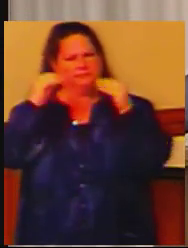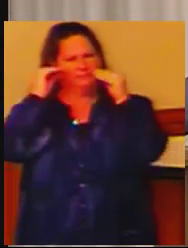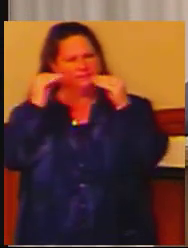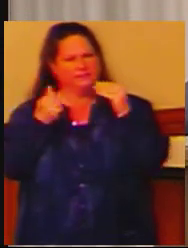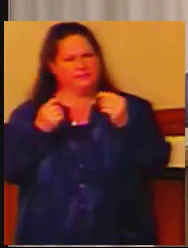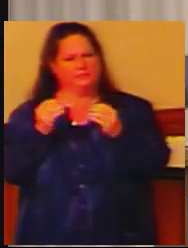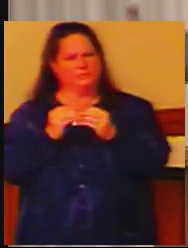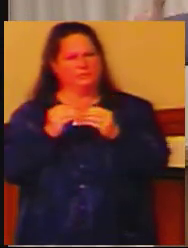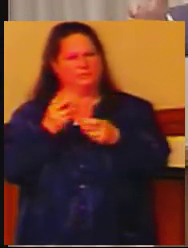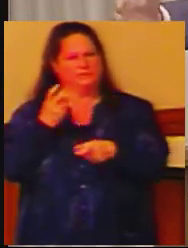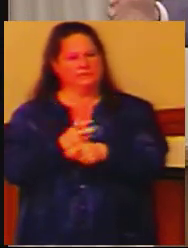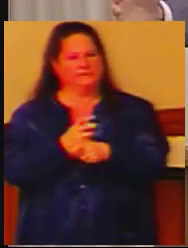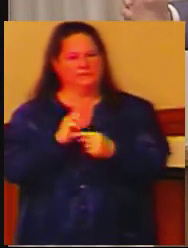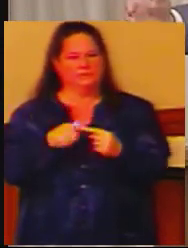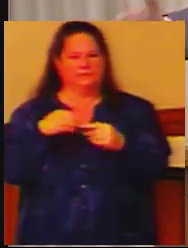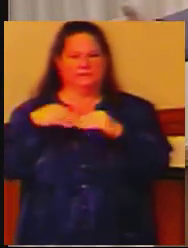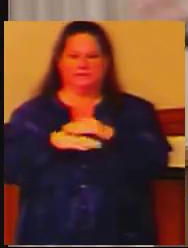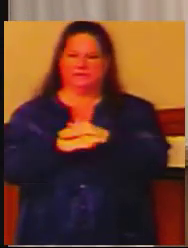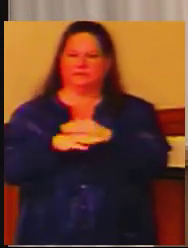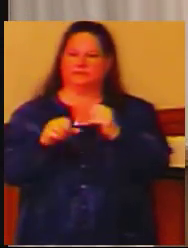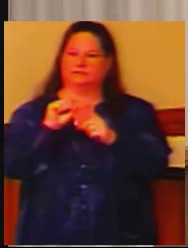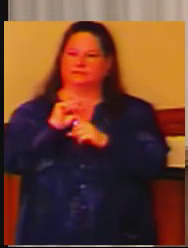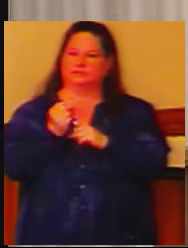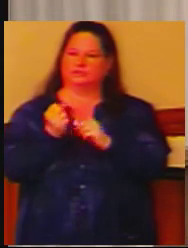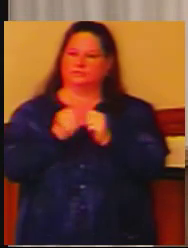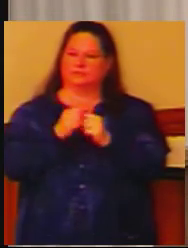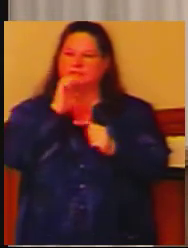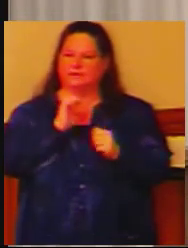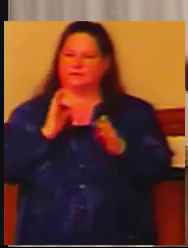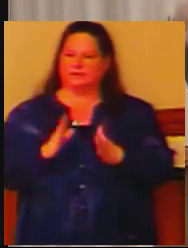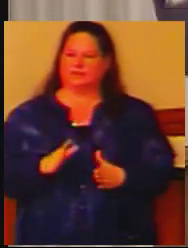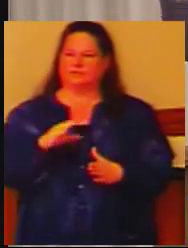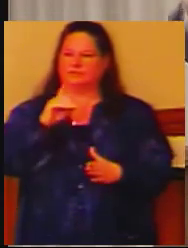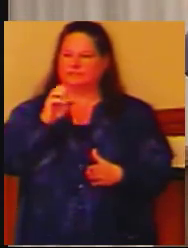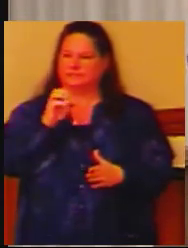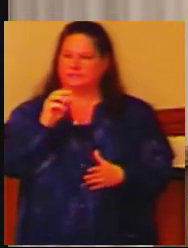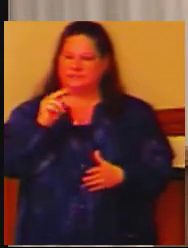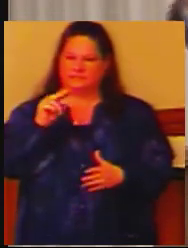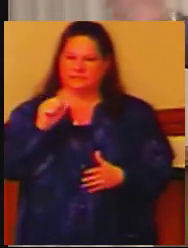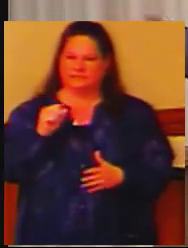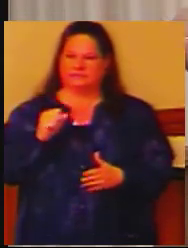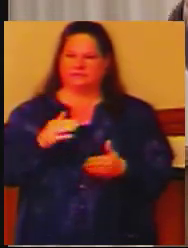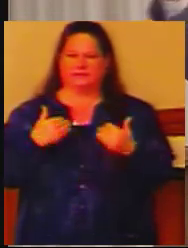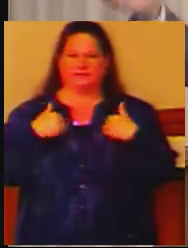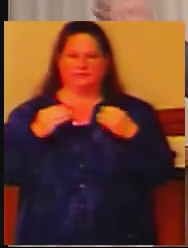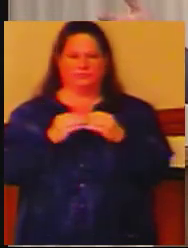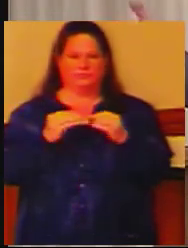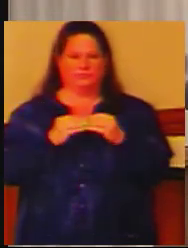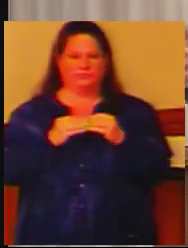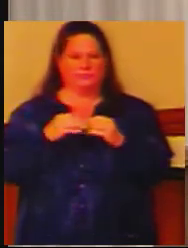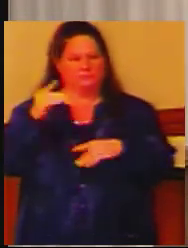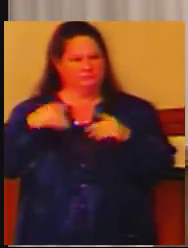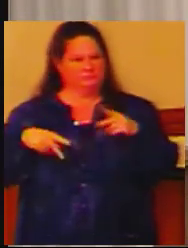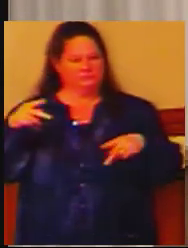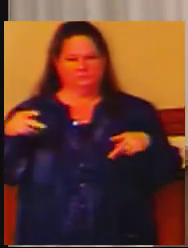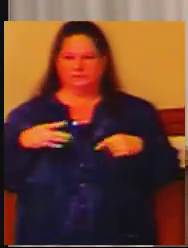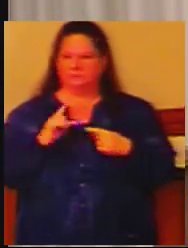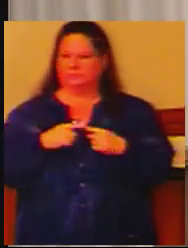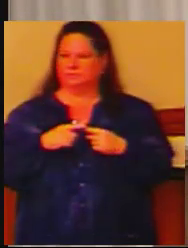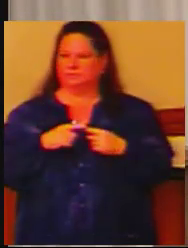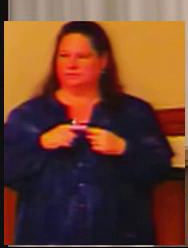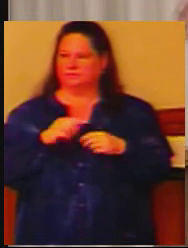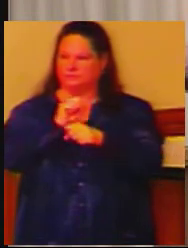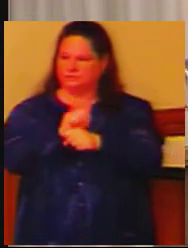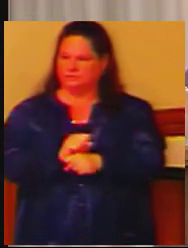difficult. And when you come into a situation where you have elders and deacons, then there's a lot more dynamics involved when you're used to just all meeting together